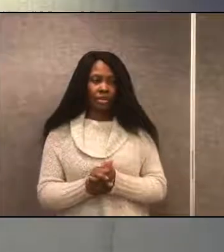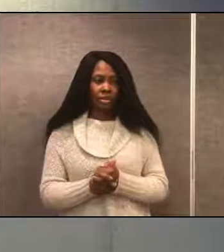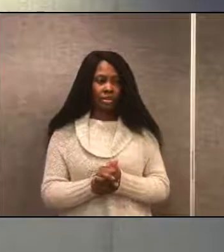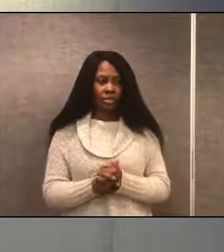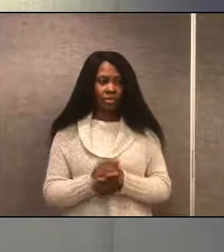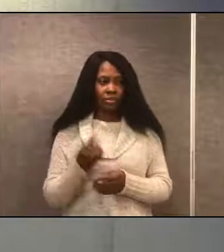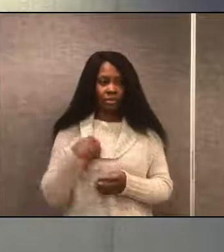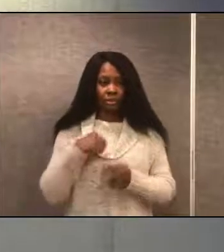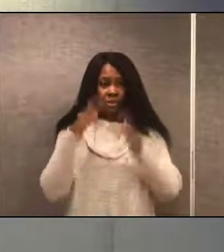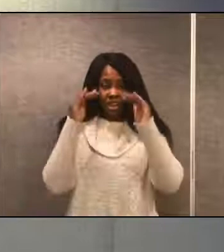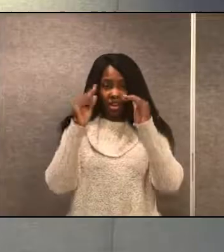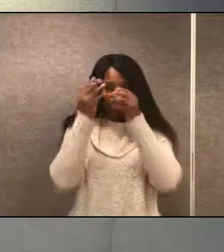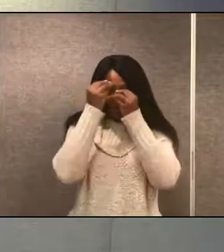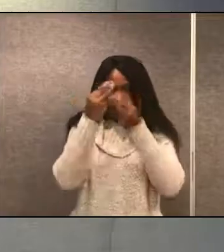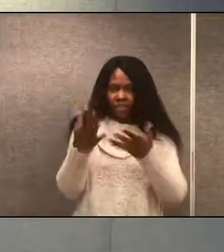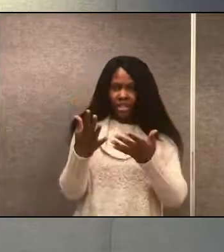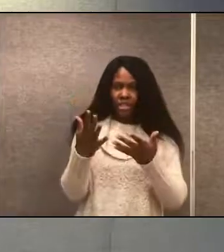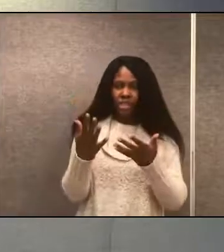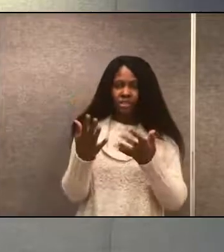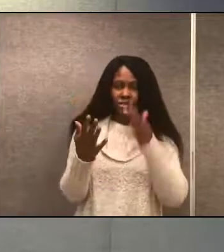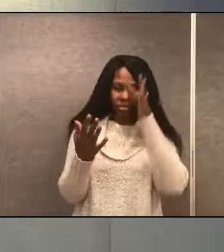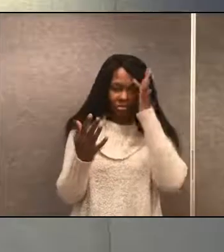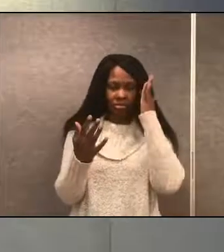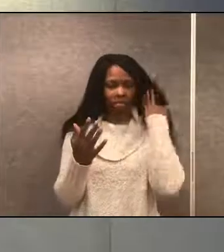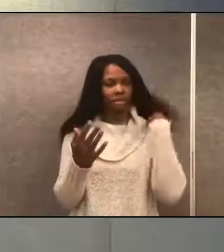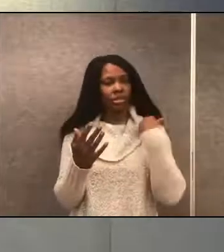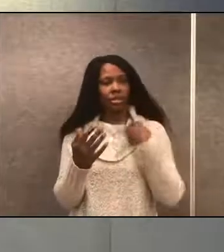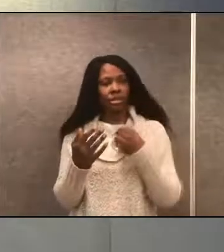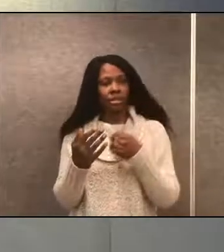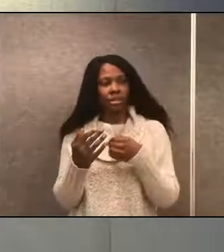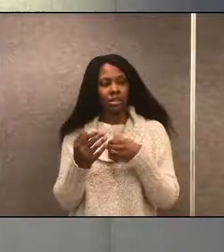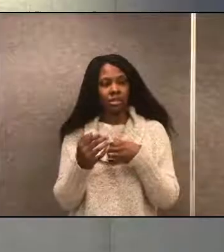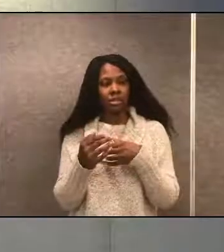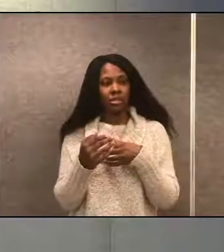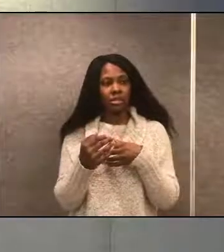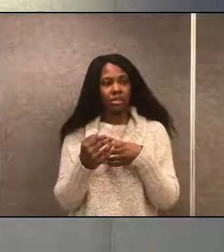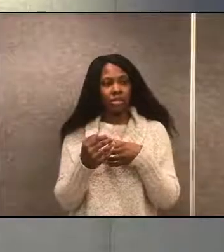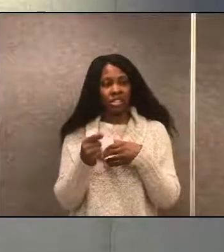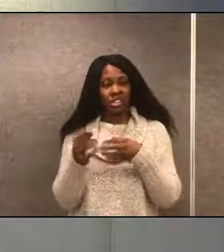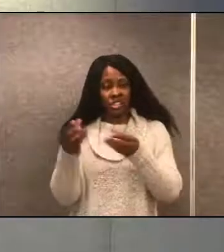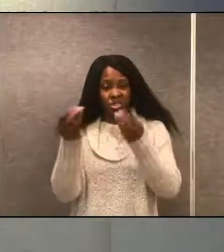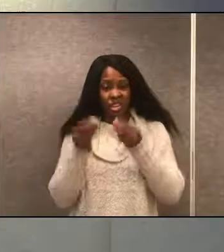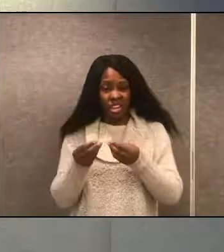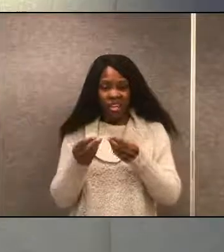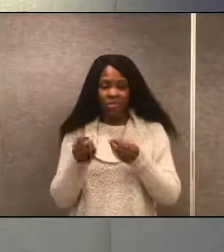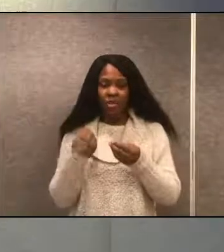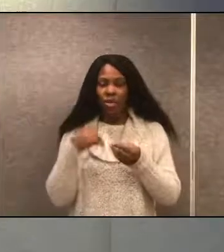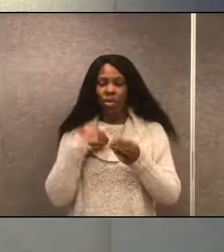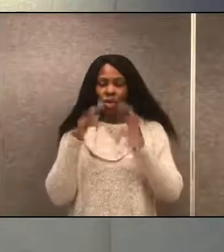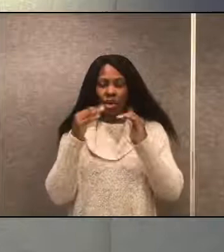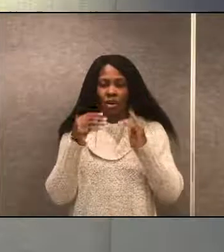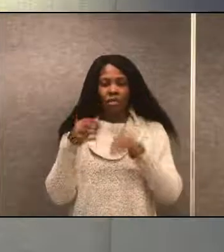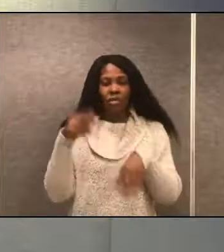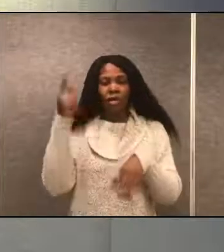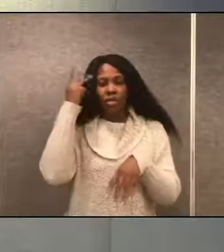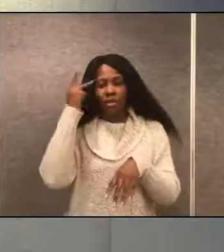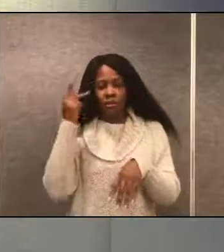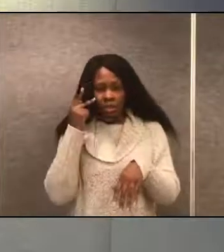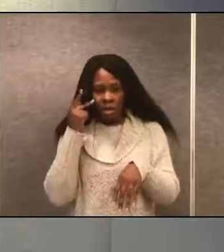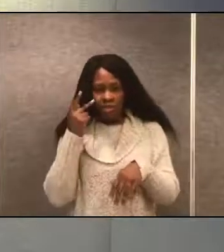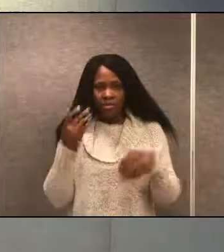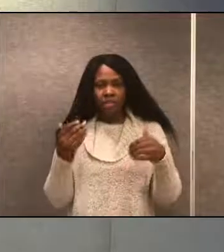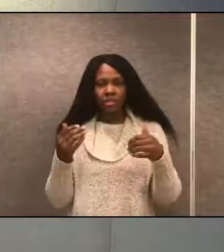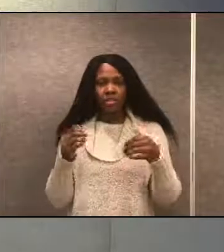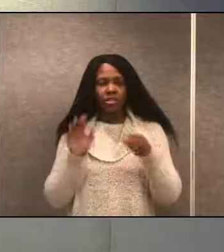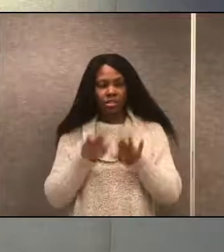that the information that you just provided, we hope the parents, our students, the community, and Dr. Griffin going to talk about